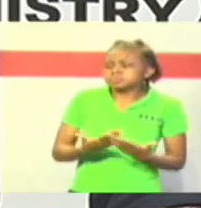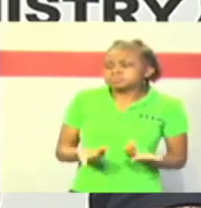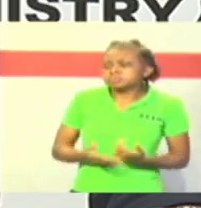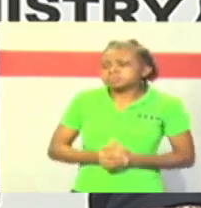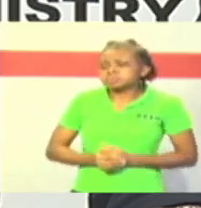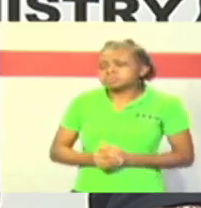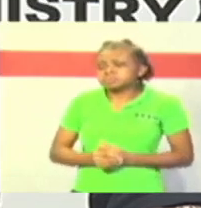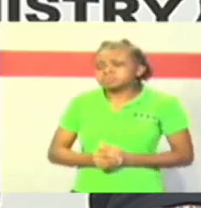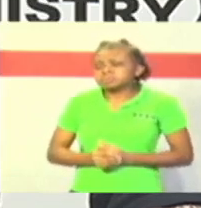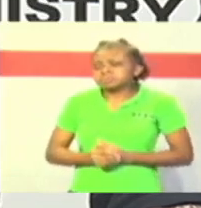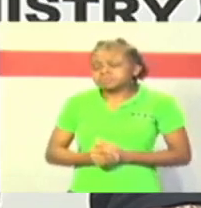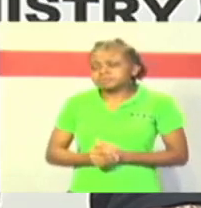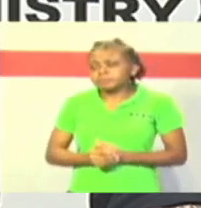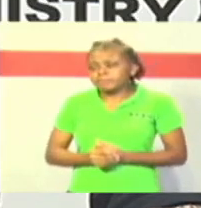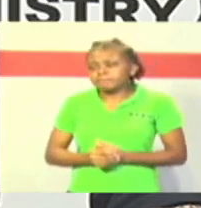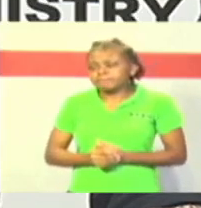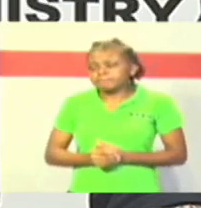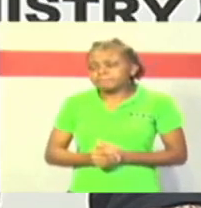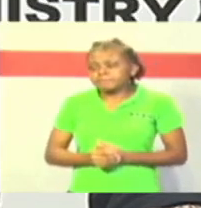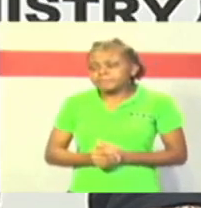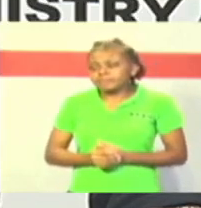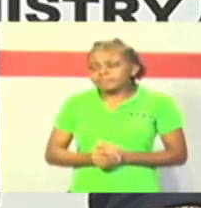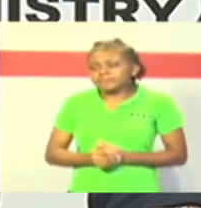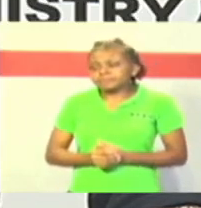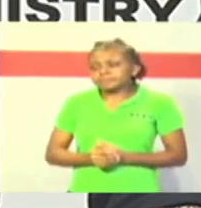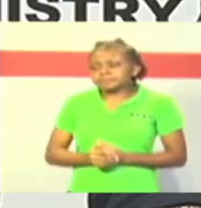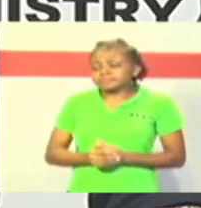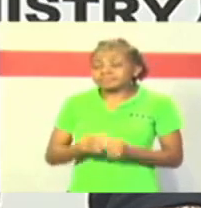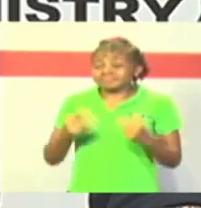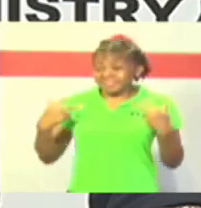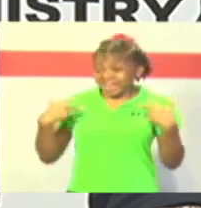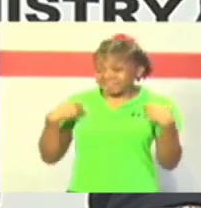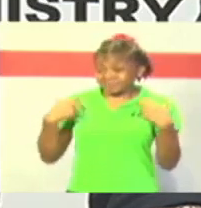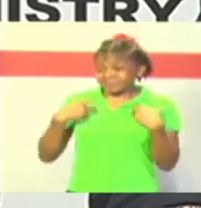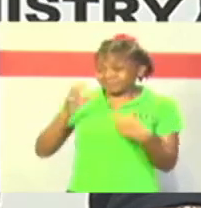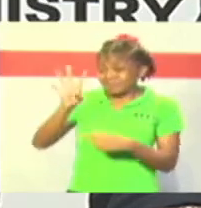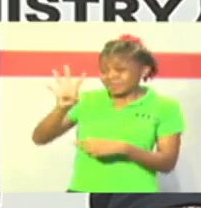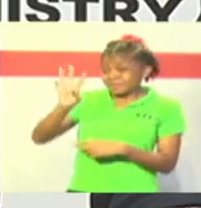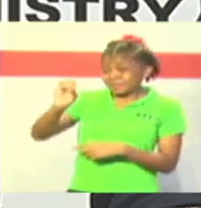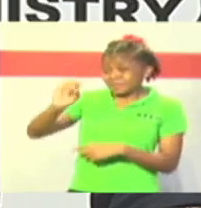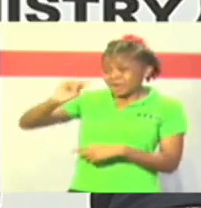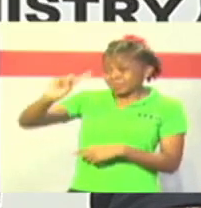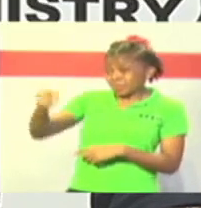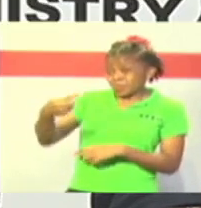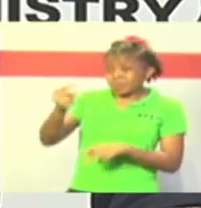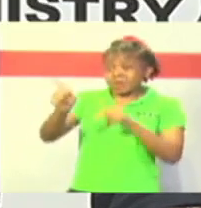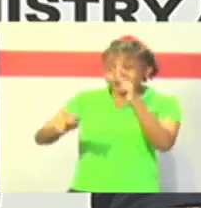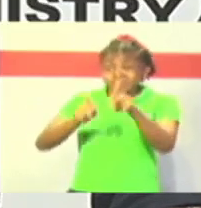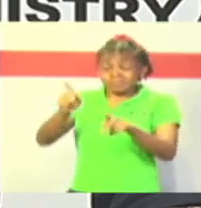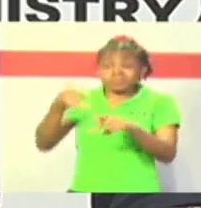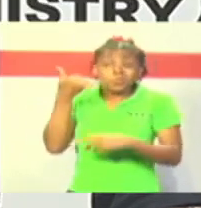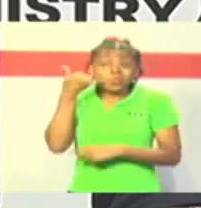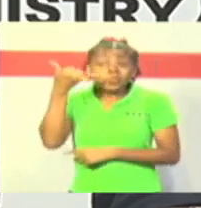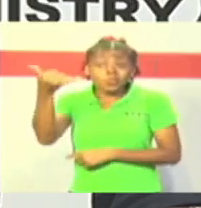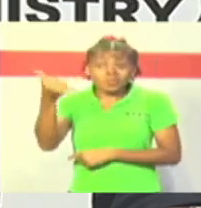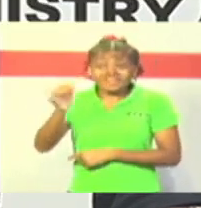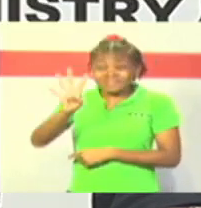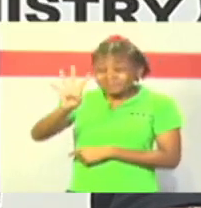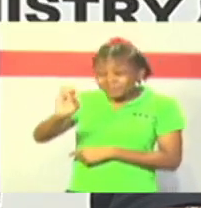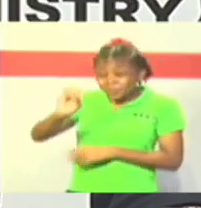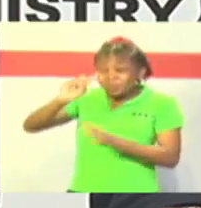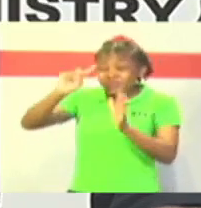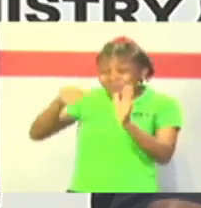patients post-COVID. We've had 40,000 calls thus far via the NCRT to